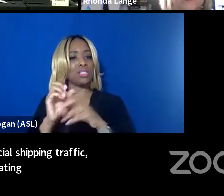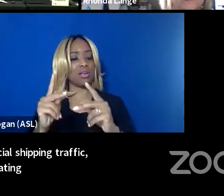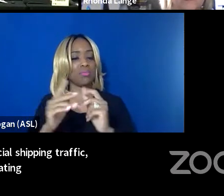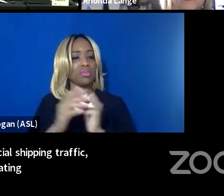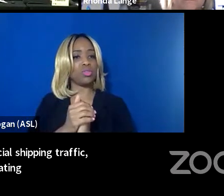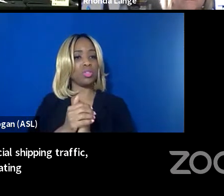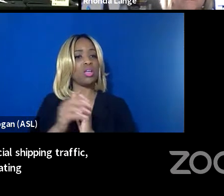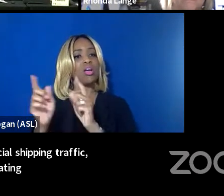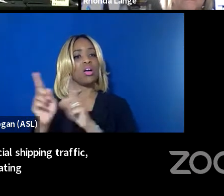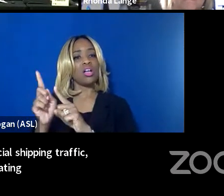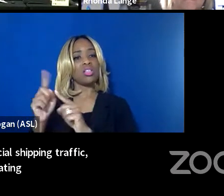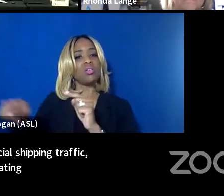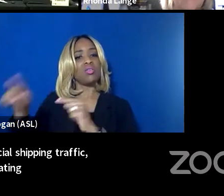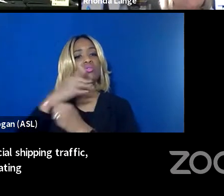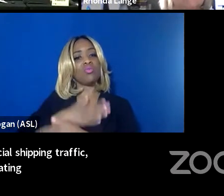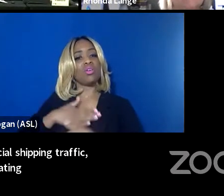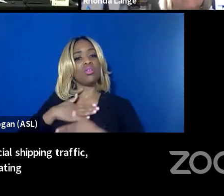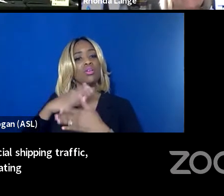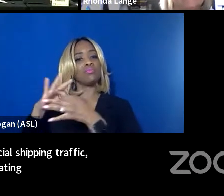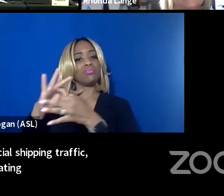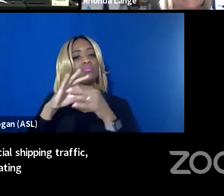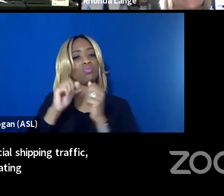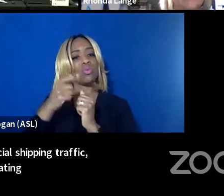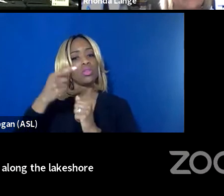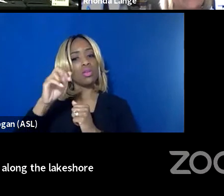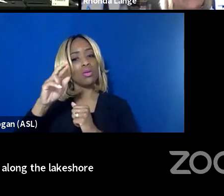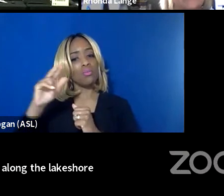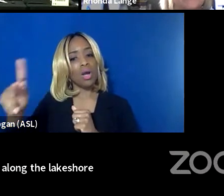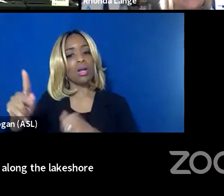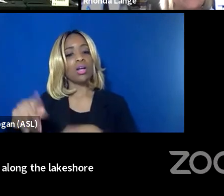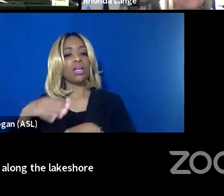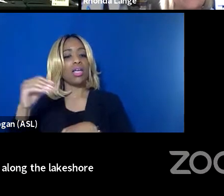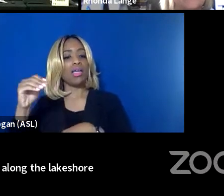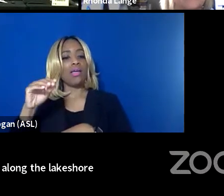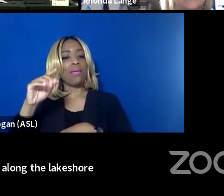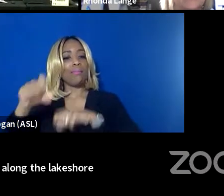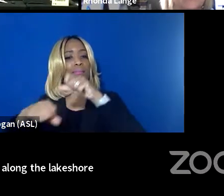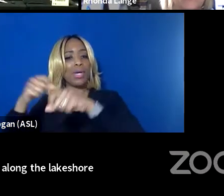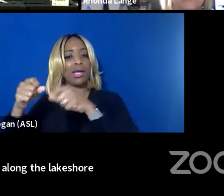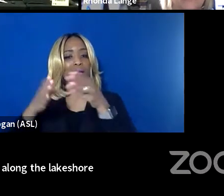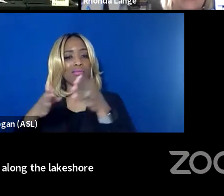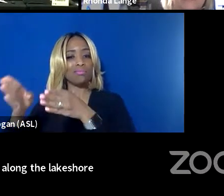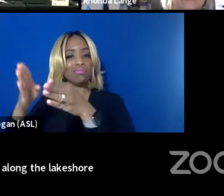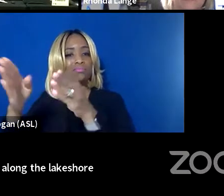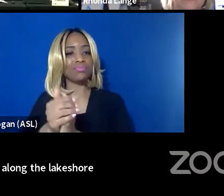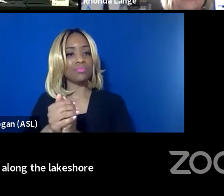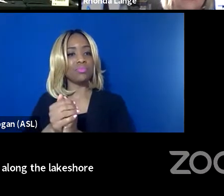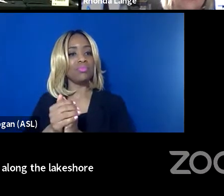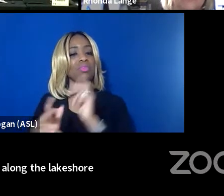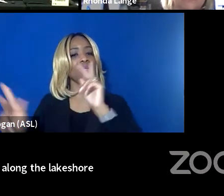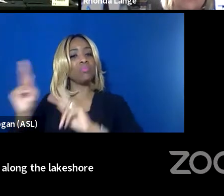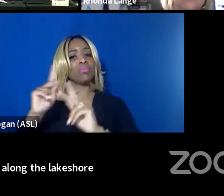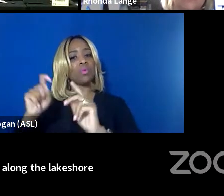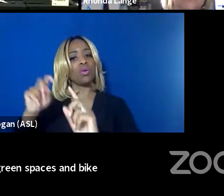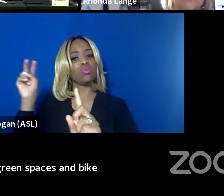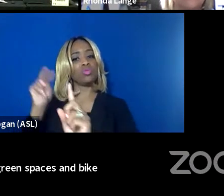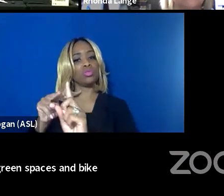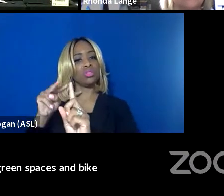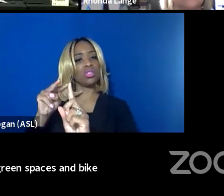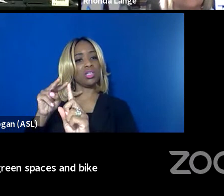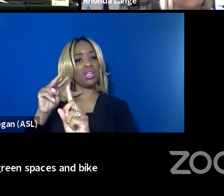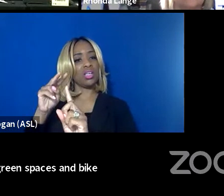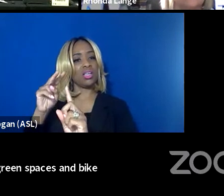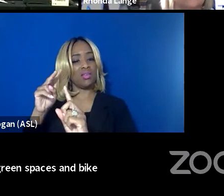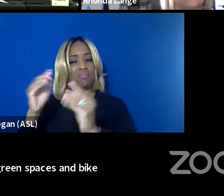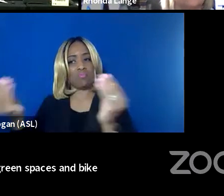the lakeshore, there are recreational connections of parks, green spaces, and bike paths. And officials need to look at a greater sharing